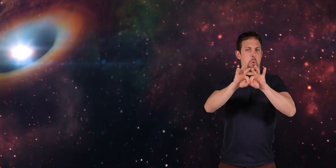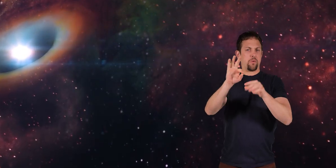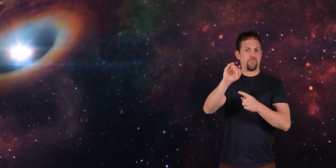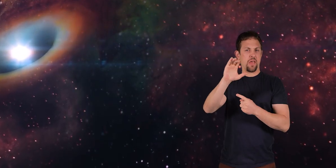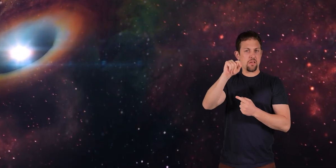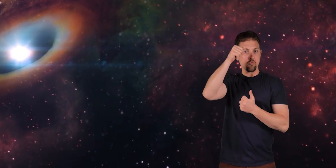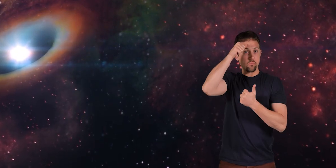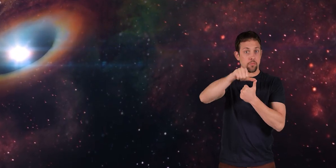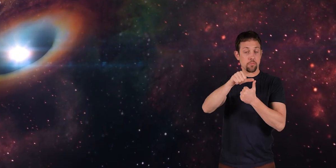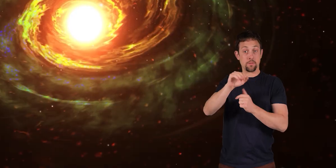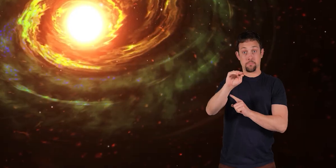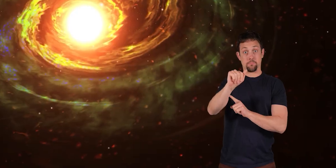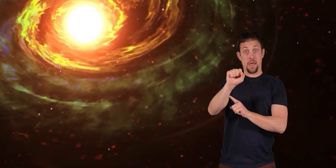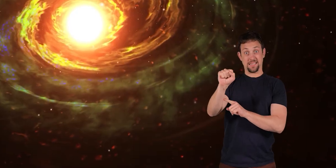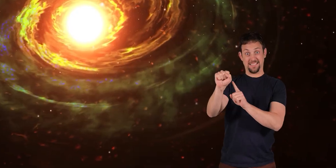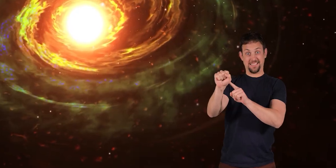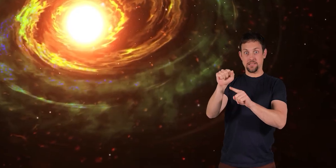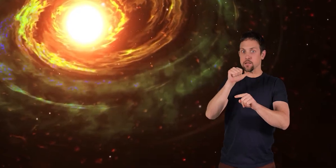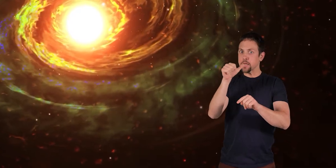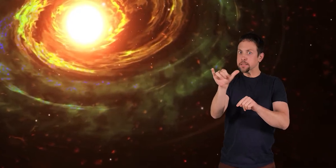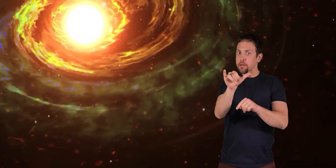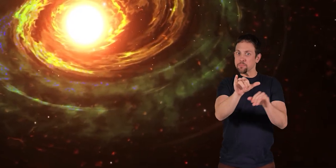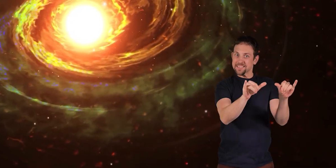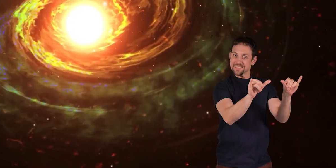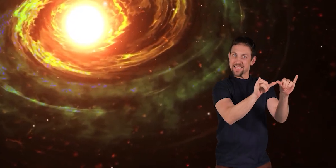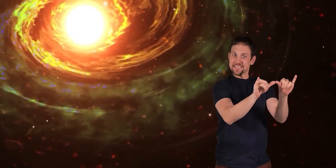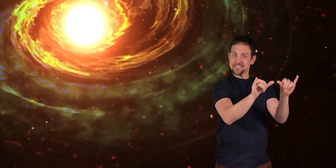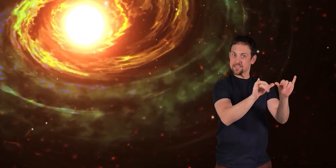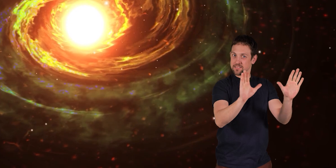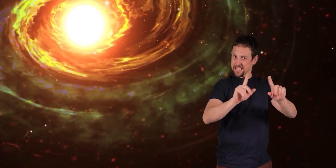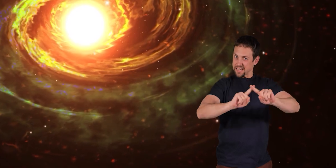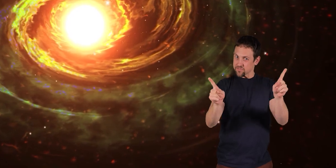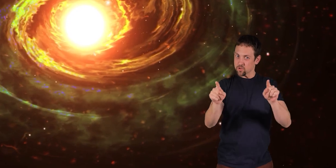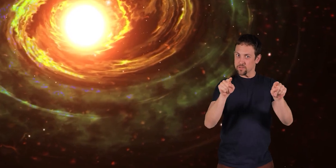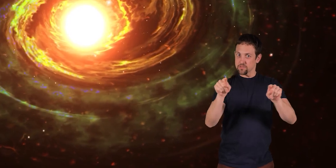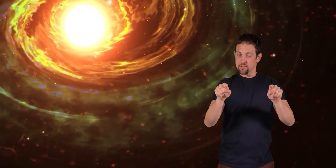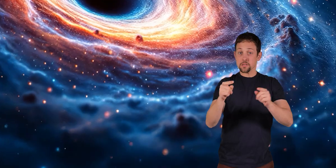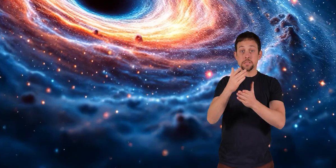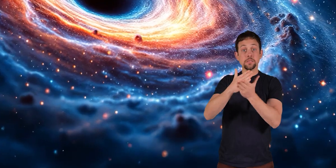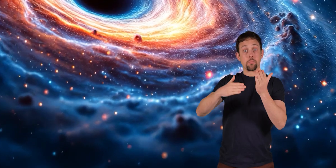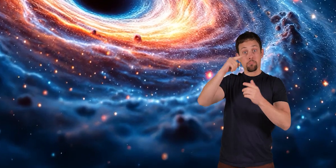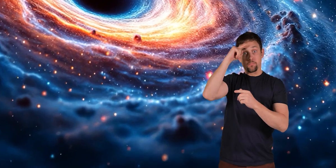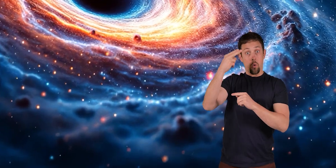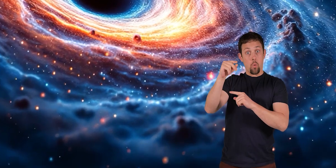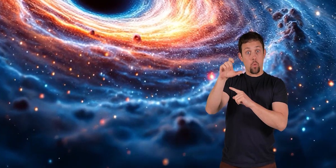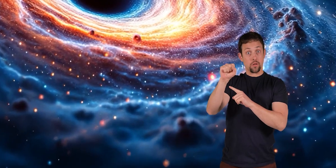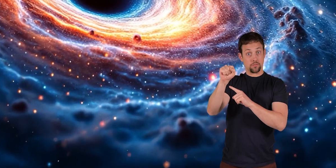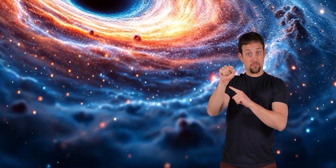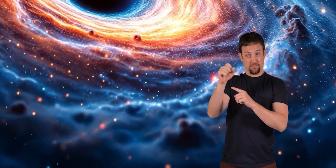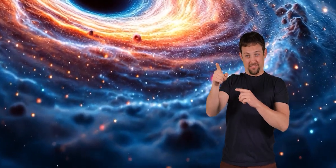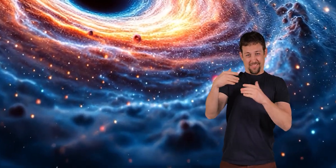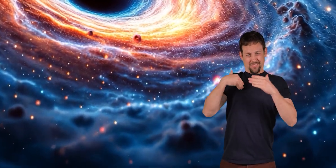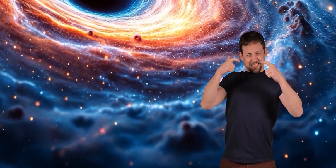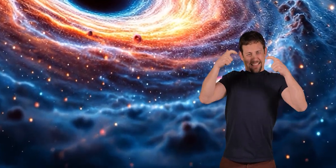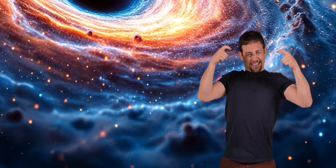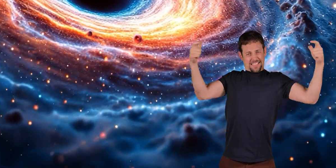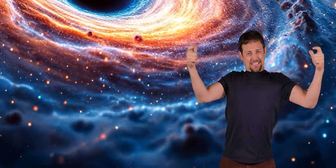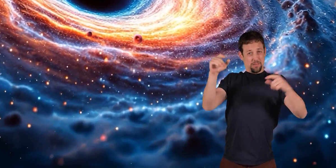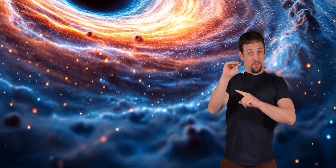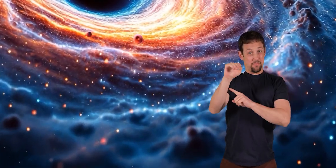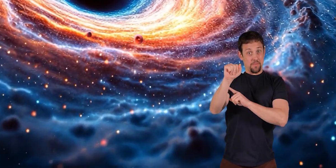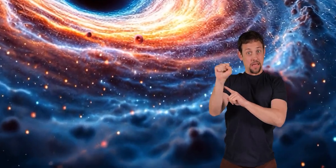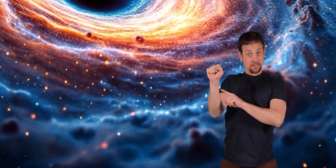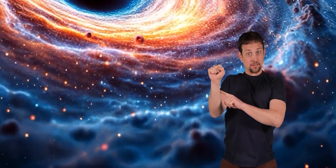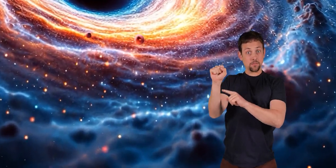an important fact to remember, mass is not the same as size. Some black holes, despite having a